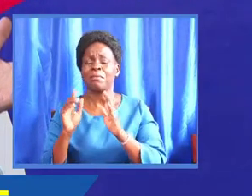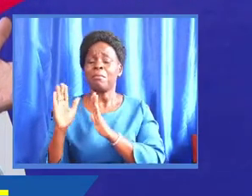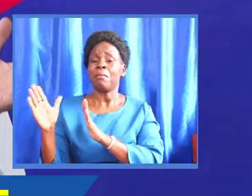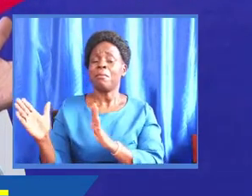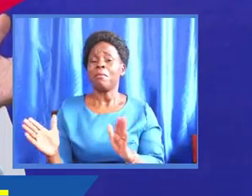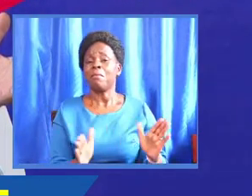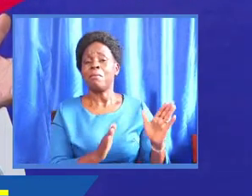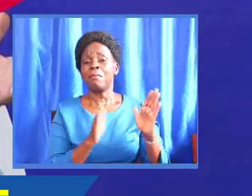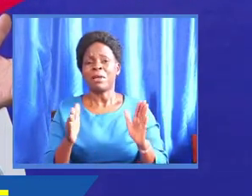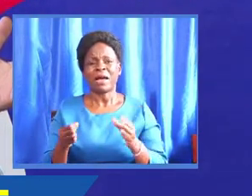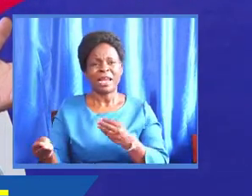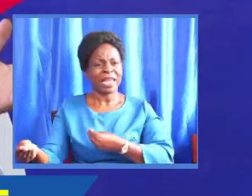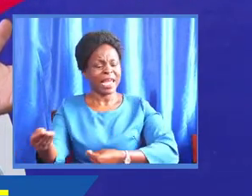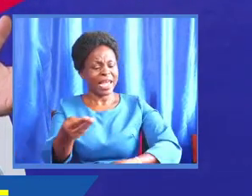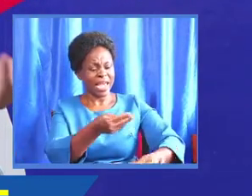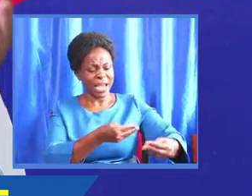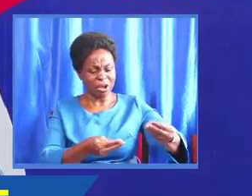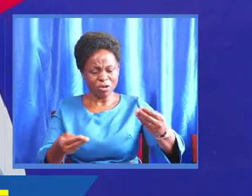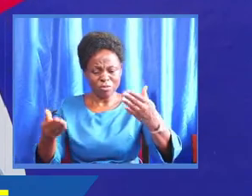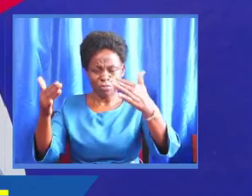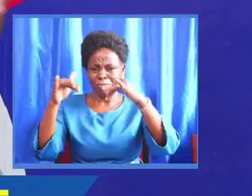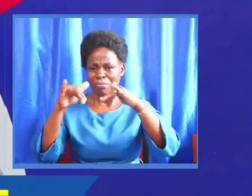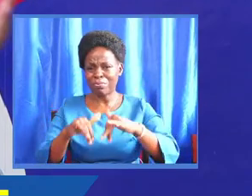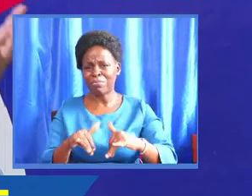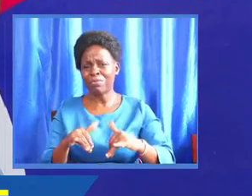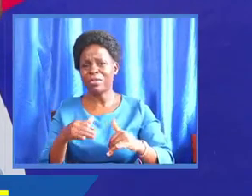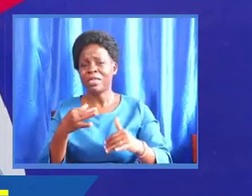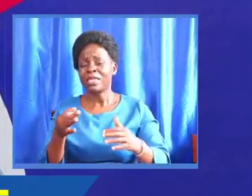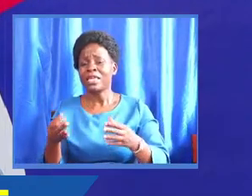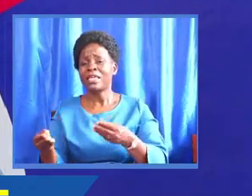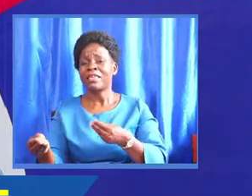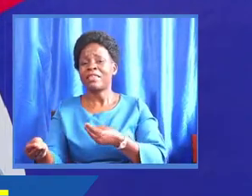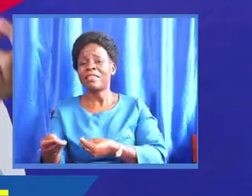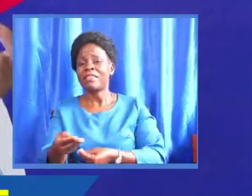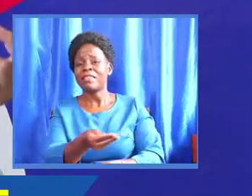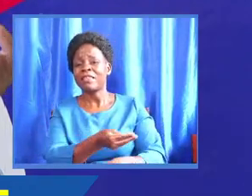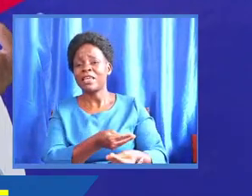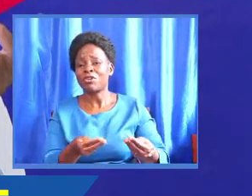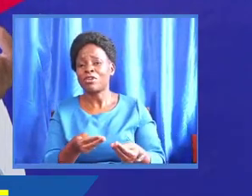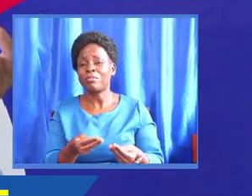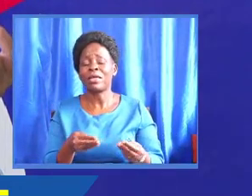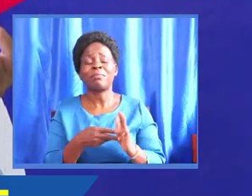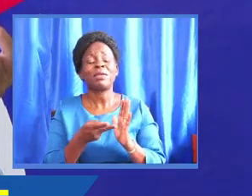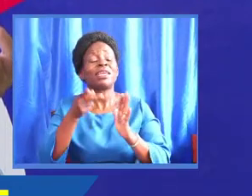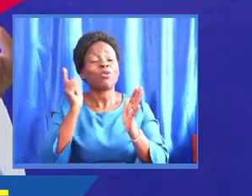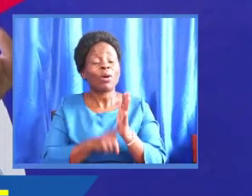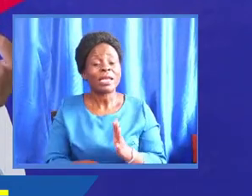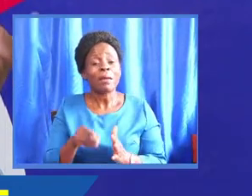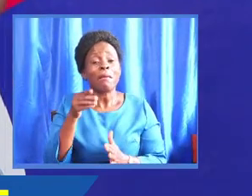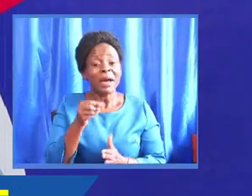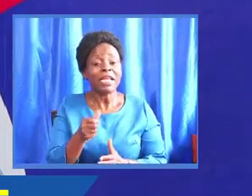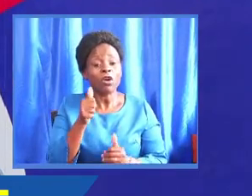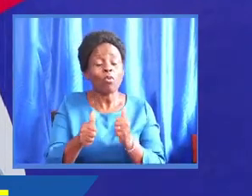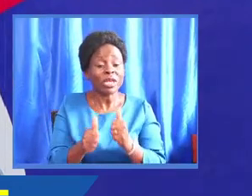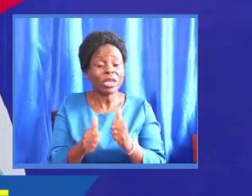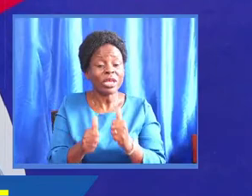the economic downturn. The economy is basically a demand and supply.